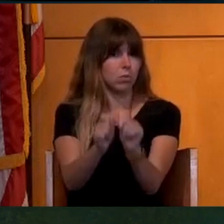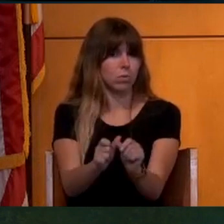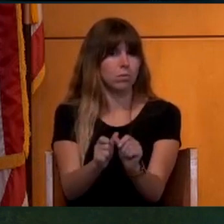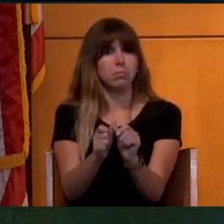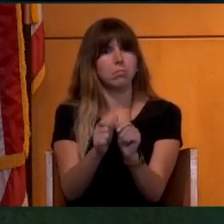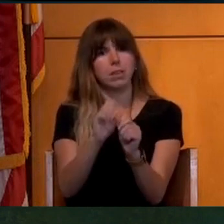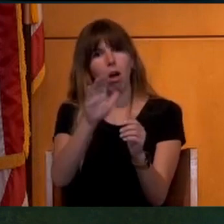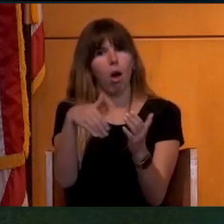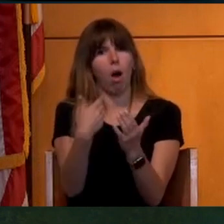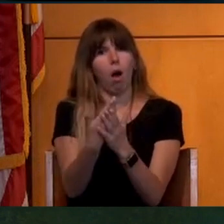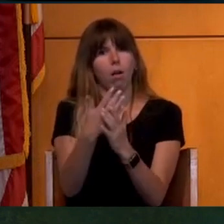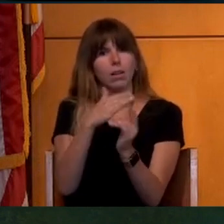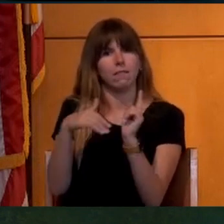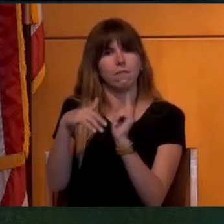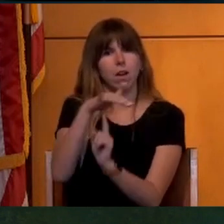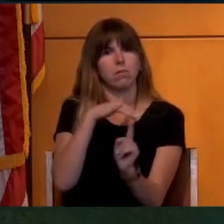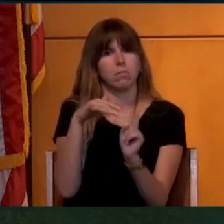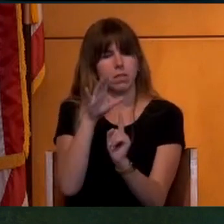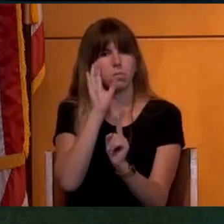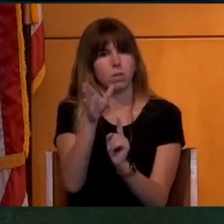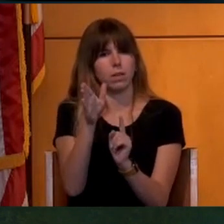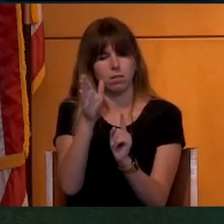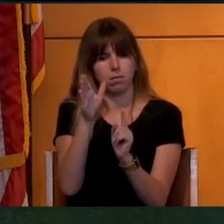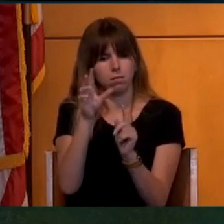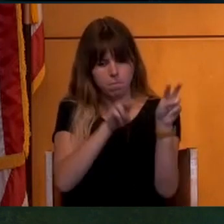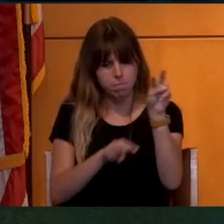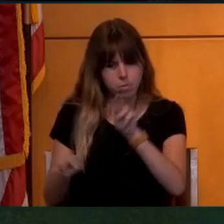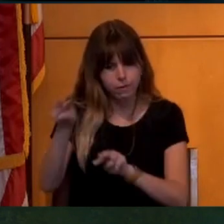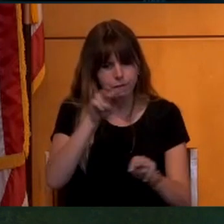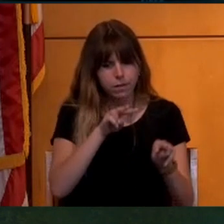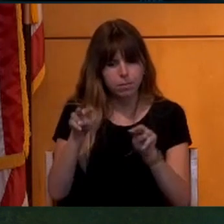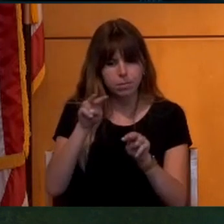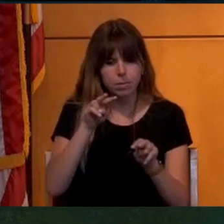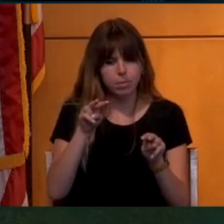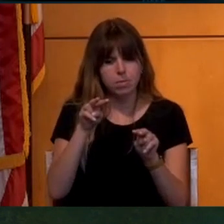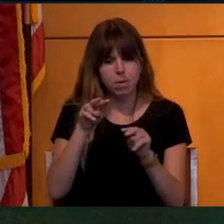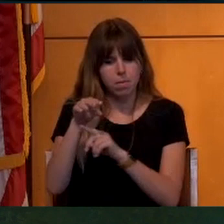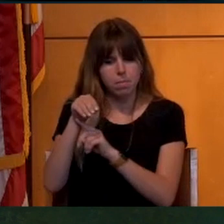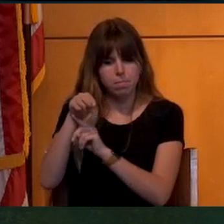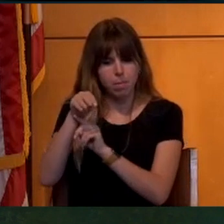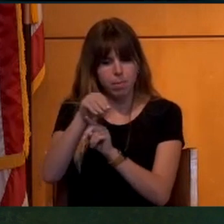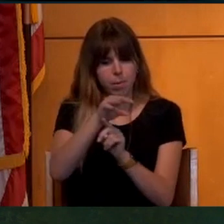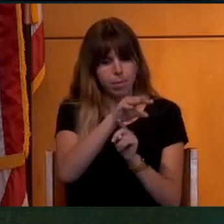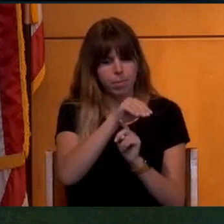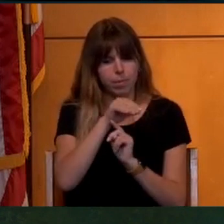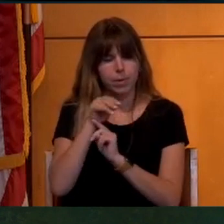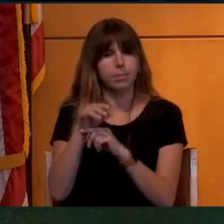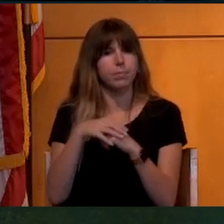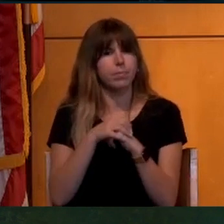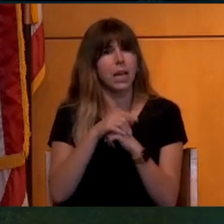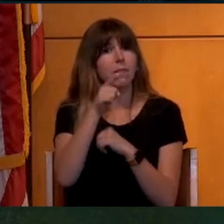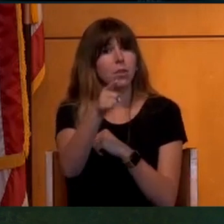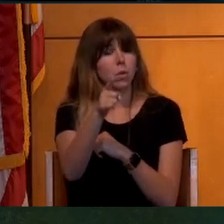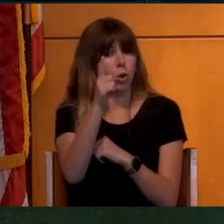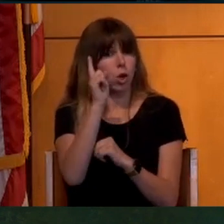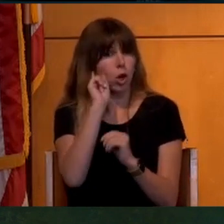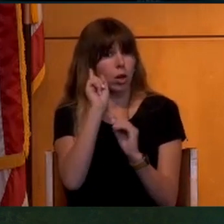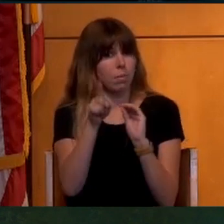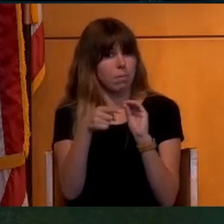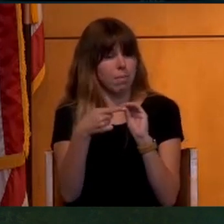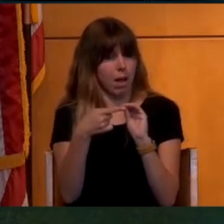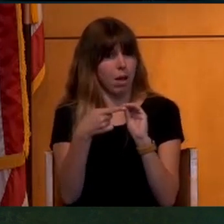to full PSR, to make these observations. We're being delivered by one of the Eclipse landers that you heard about earlier. This is the